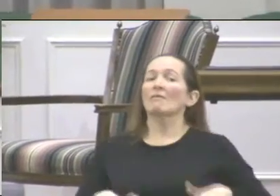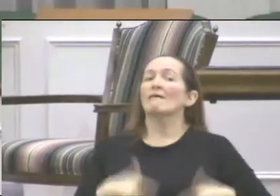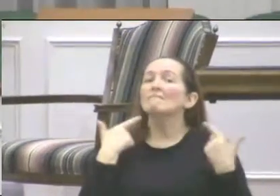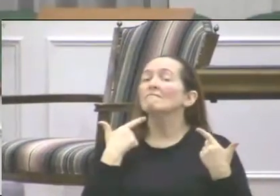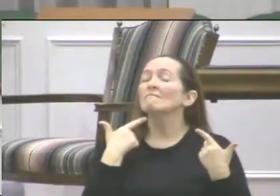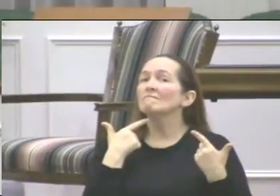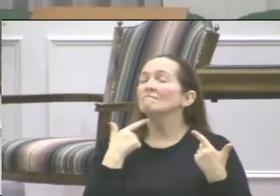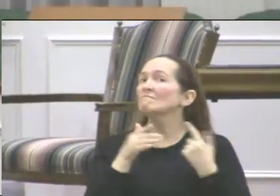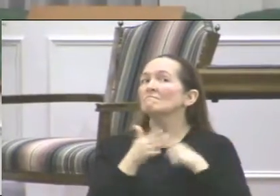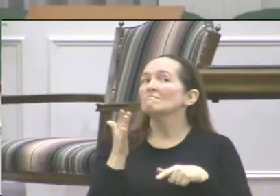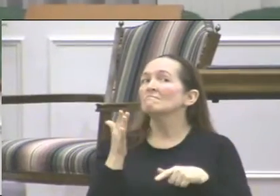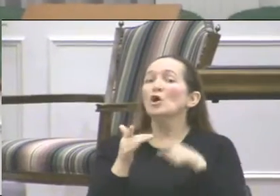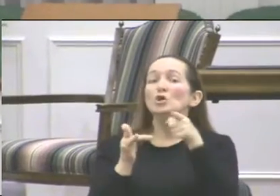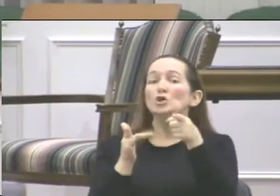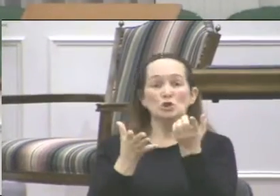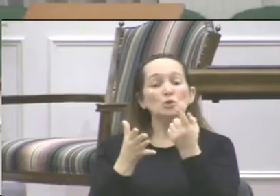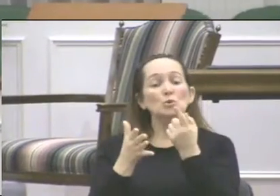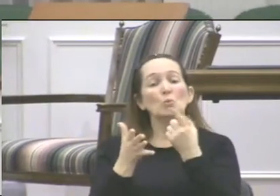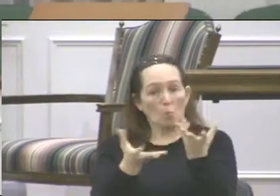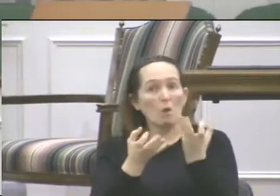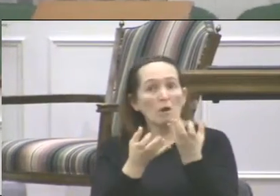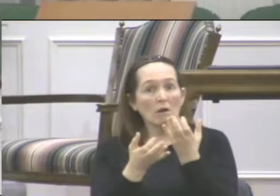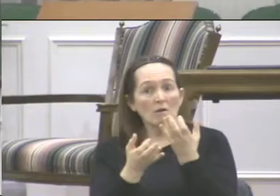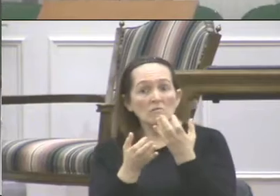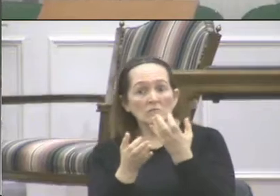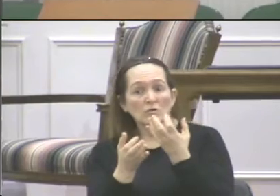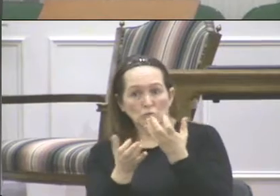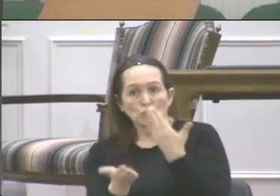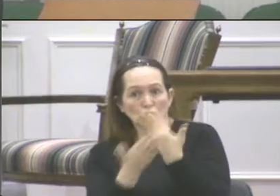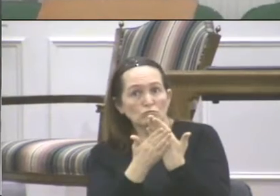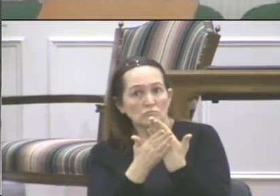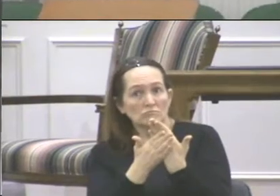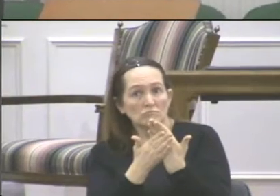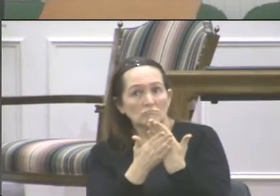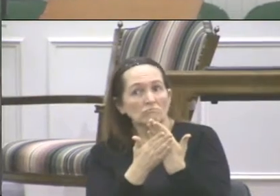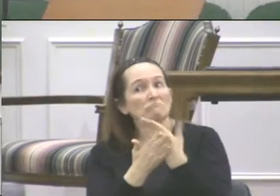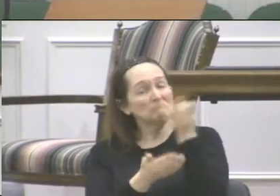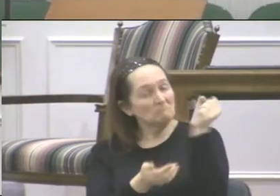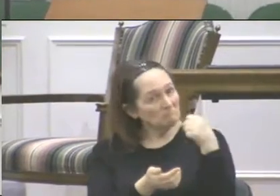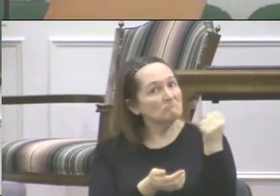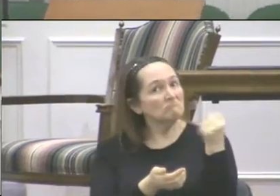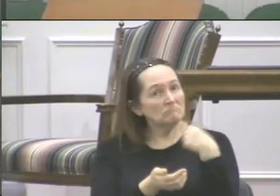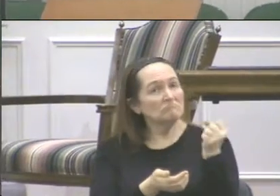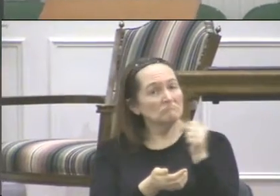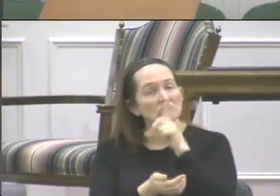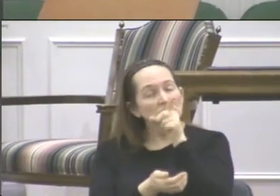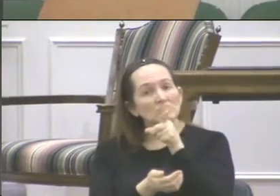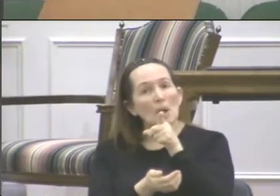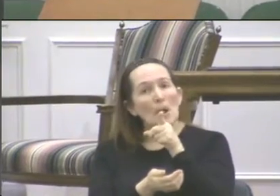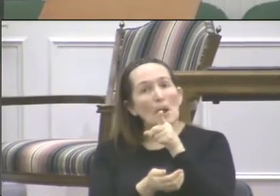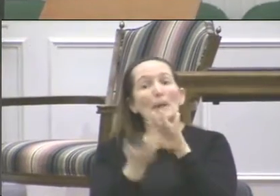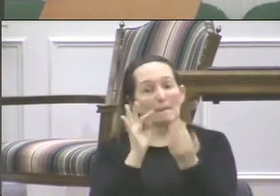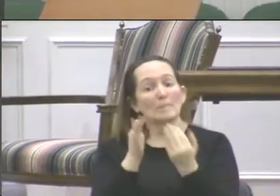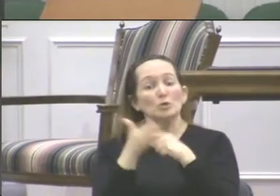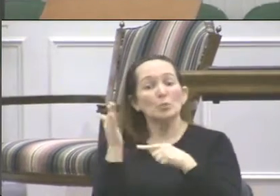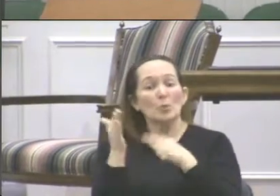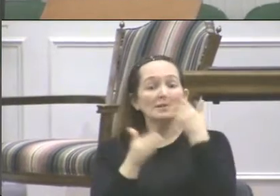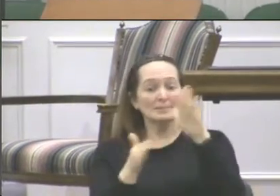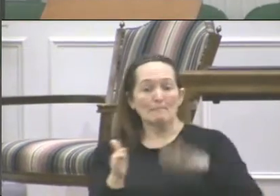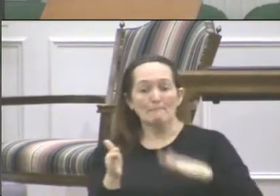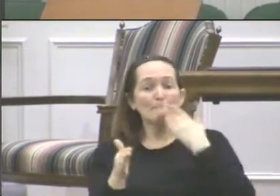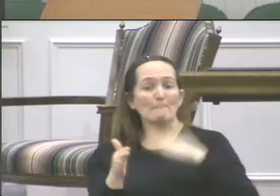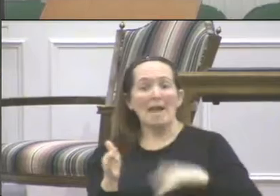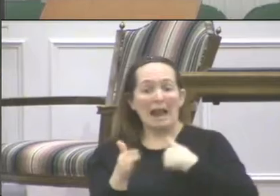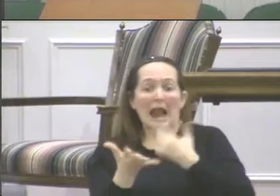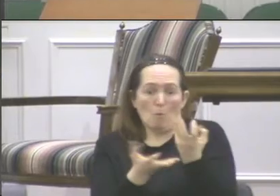life? You want what is good? Well, absolutely. Compared to what is bad, I want what is